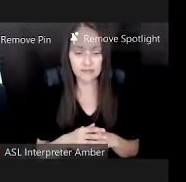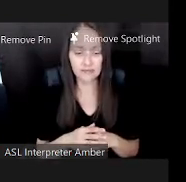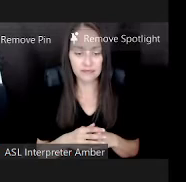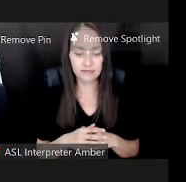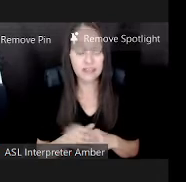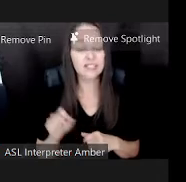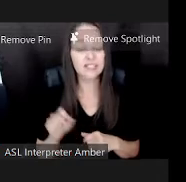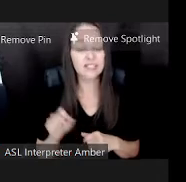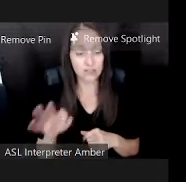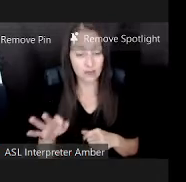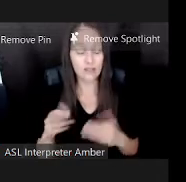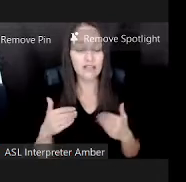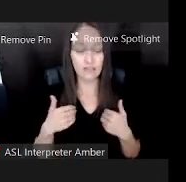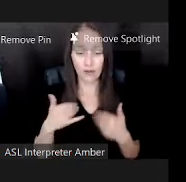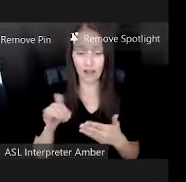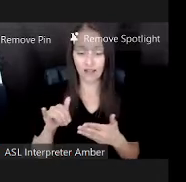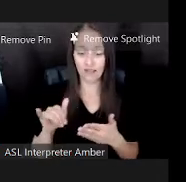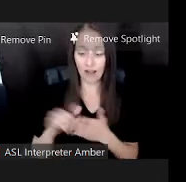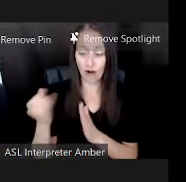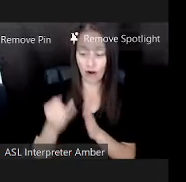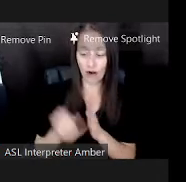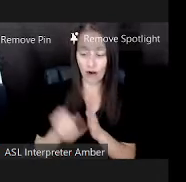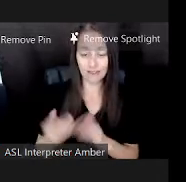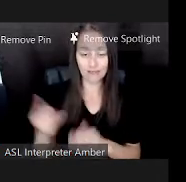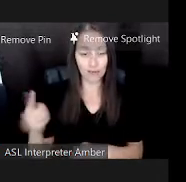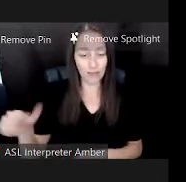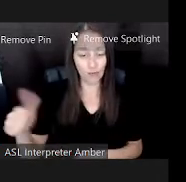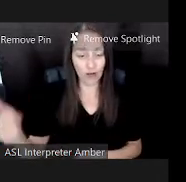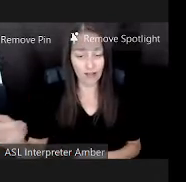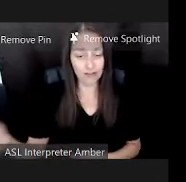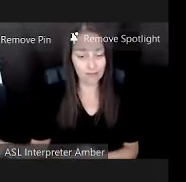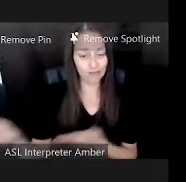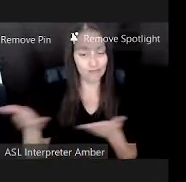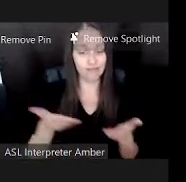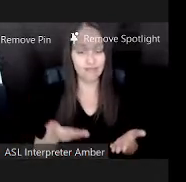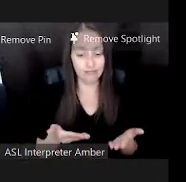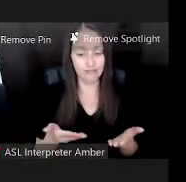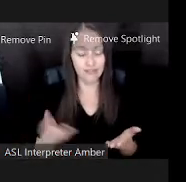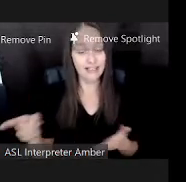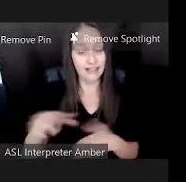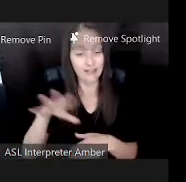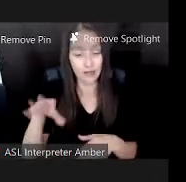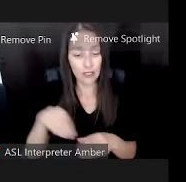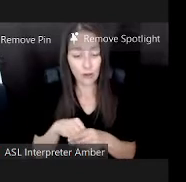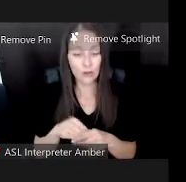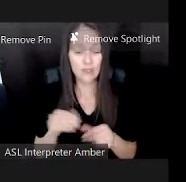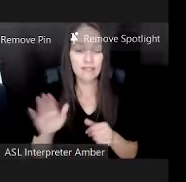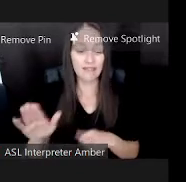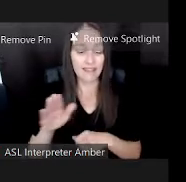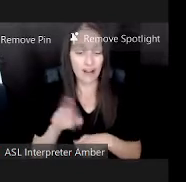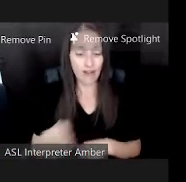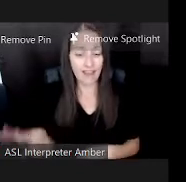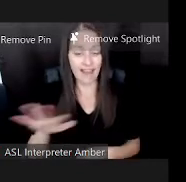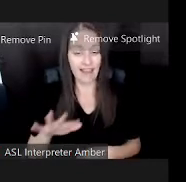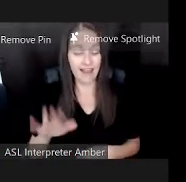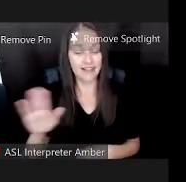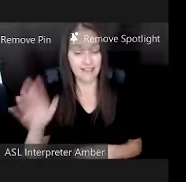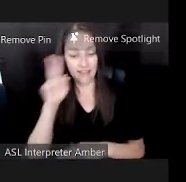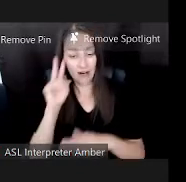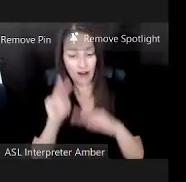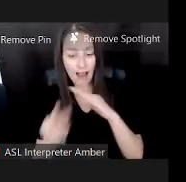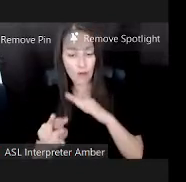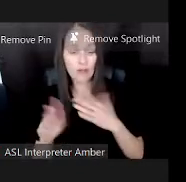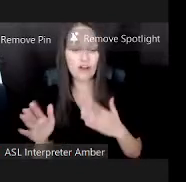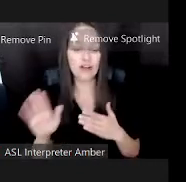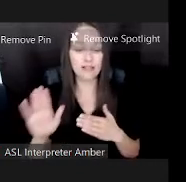from another place into your place, they're bringing part of their land, their outlook, their expressive truths, their rhythms,